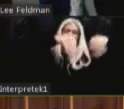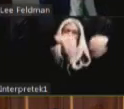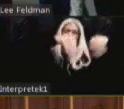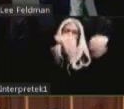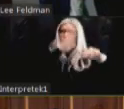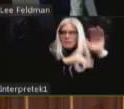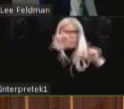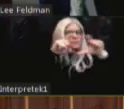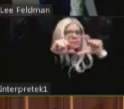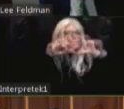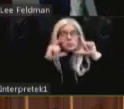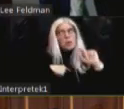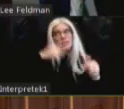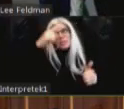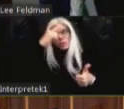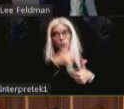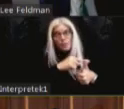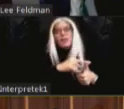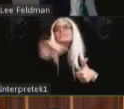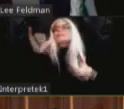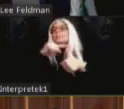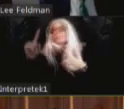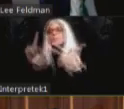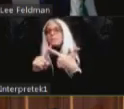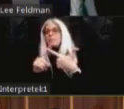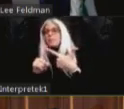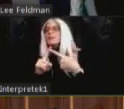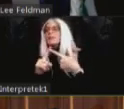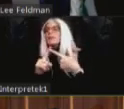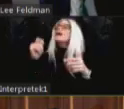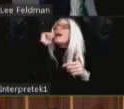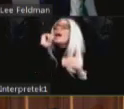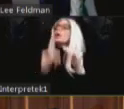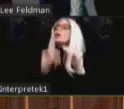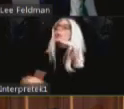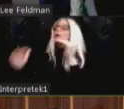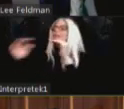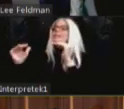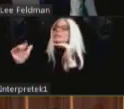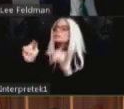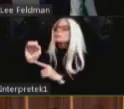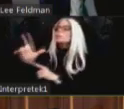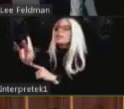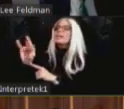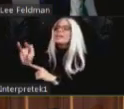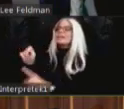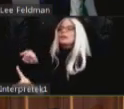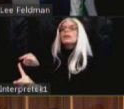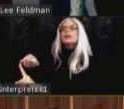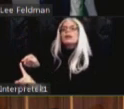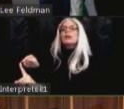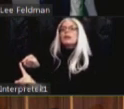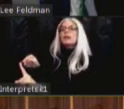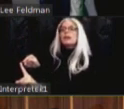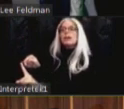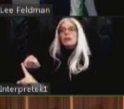I think we also asked for this to be put through the equity toolkit or to go through our equity department to see how it would impact minority businesses,